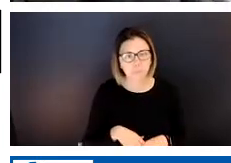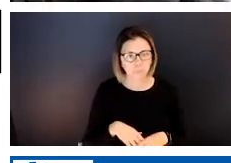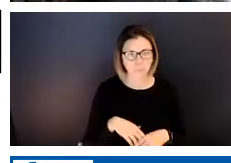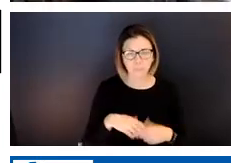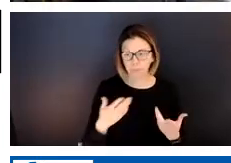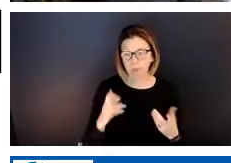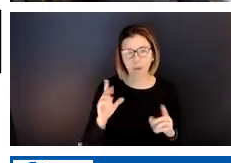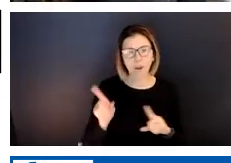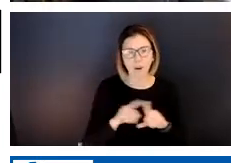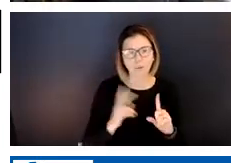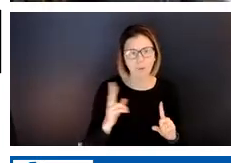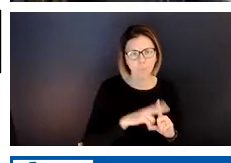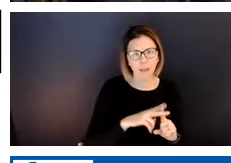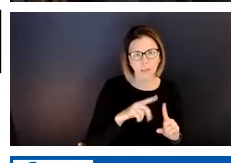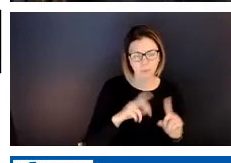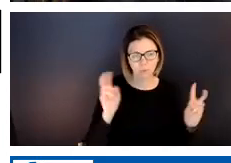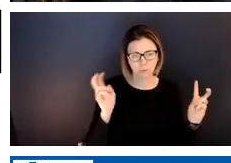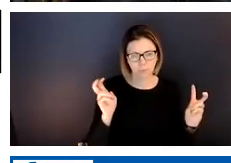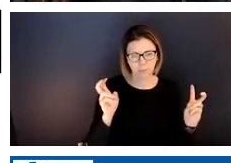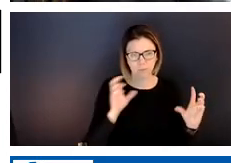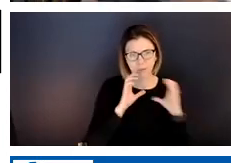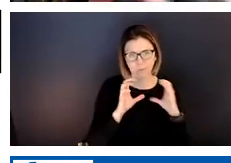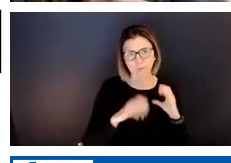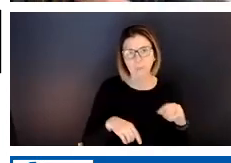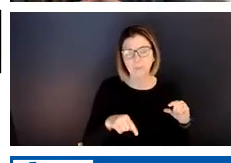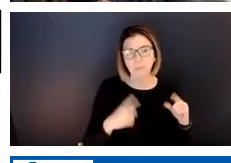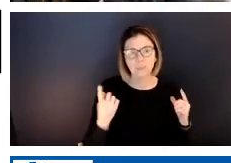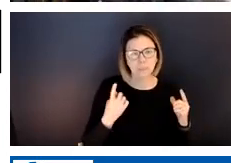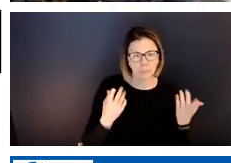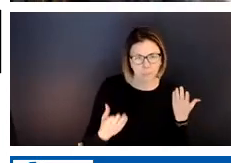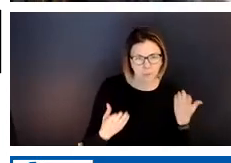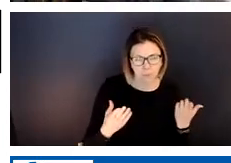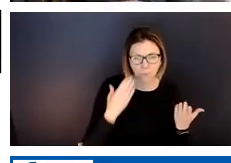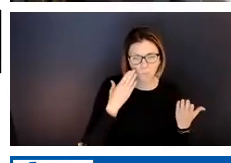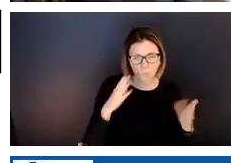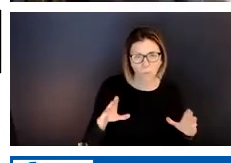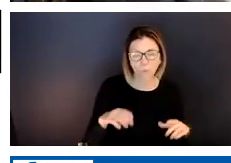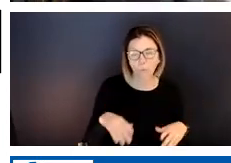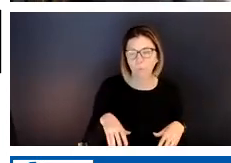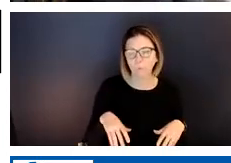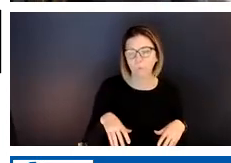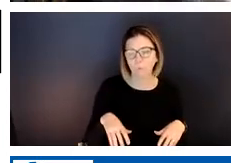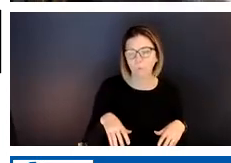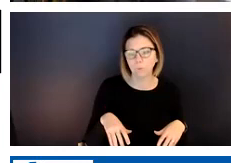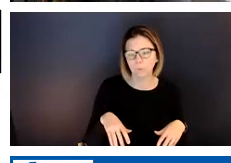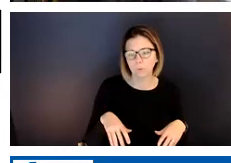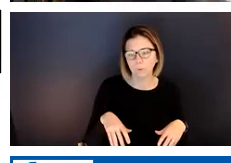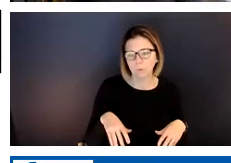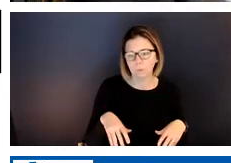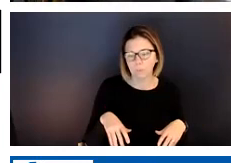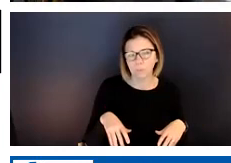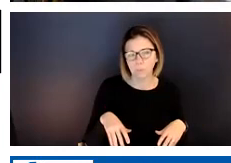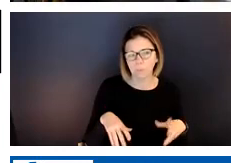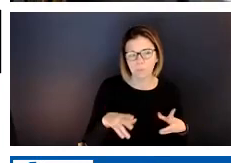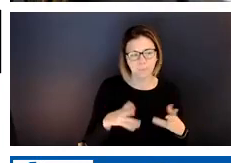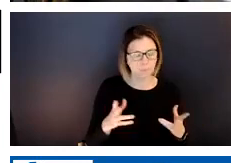topics of conversation. Someone with autism may not pick up on the social nuances that making small talk with